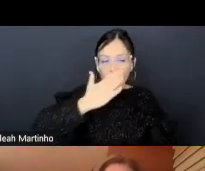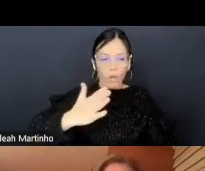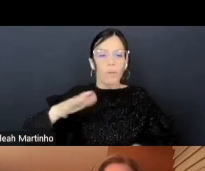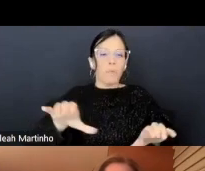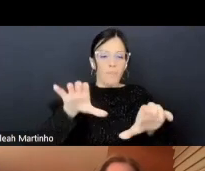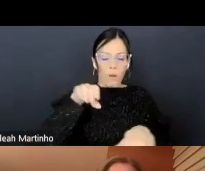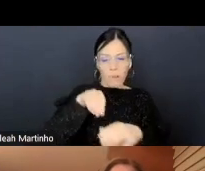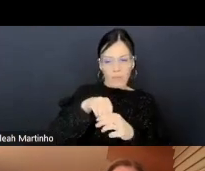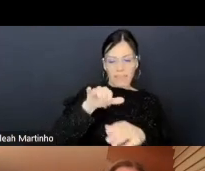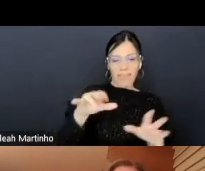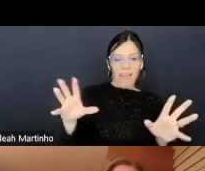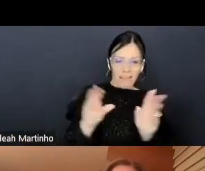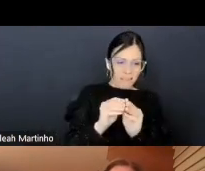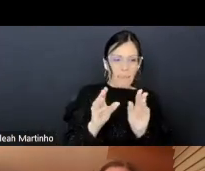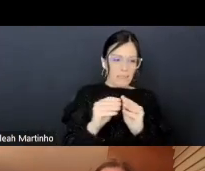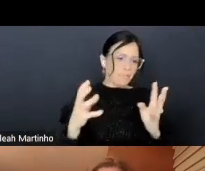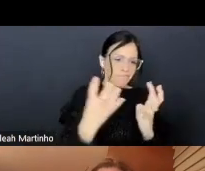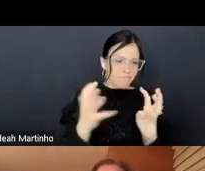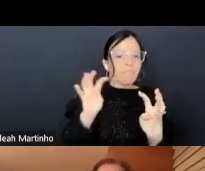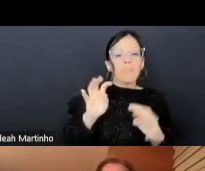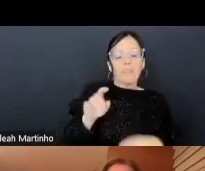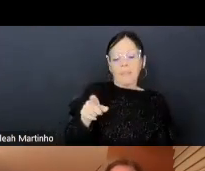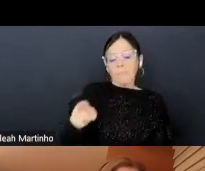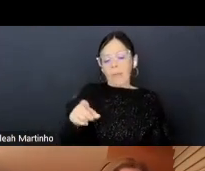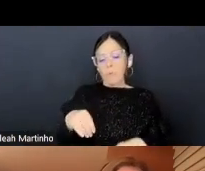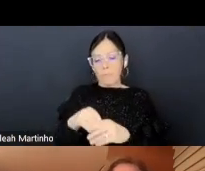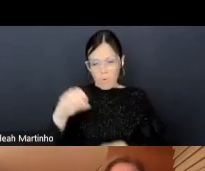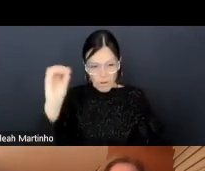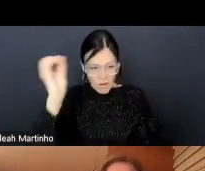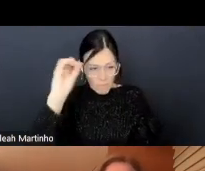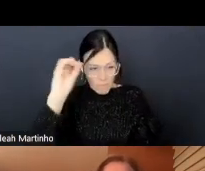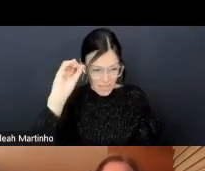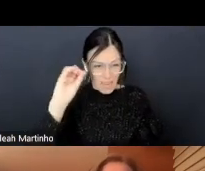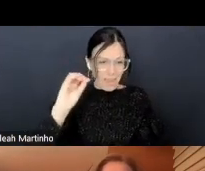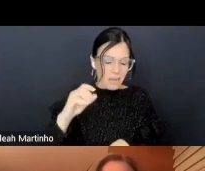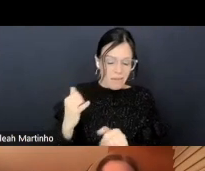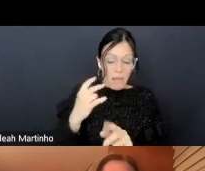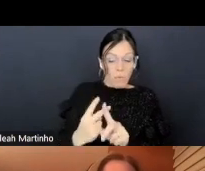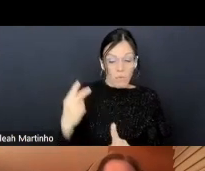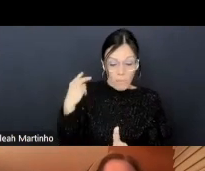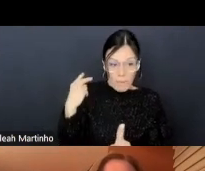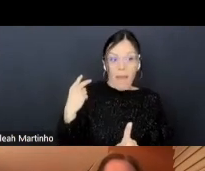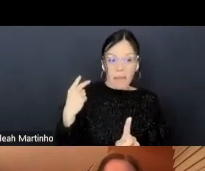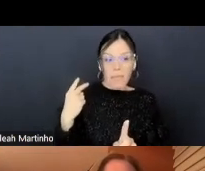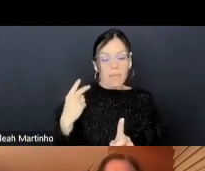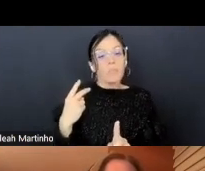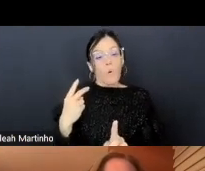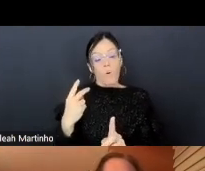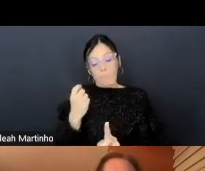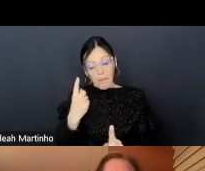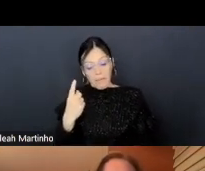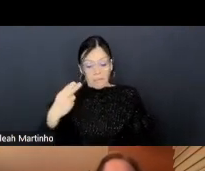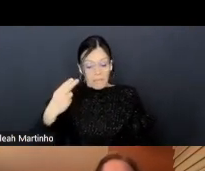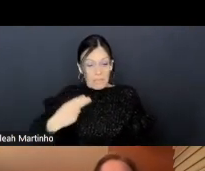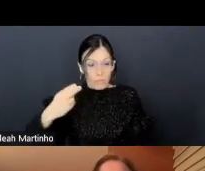this has become more the opinion retrospectively once of and became